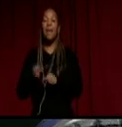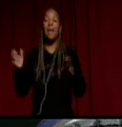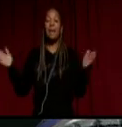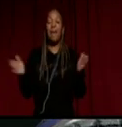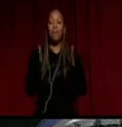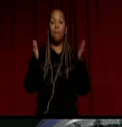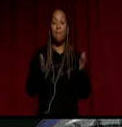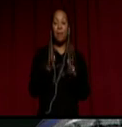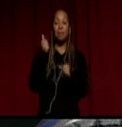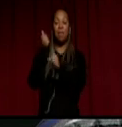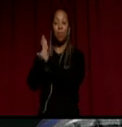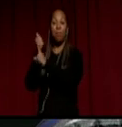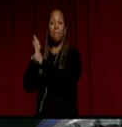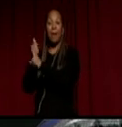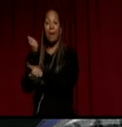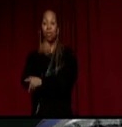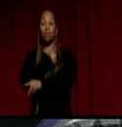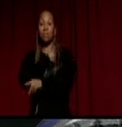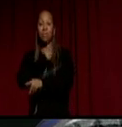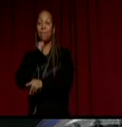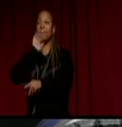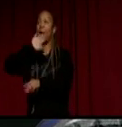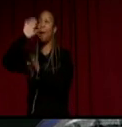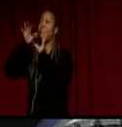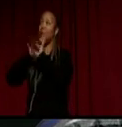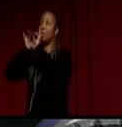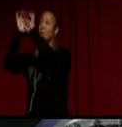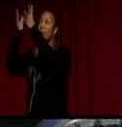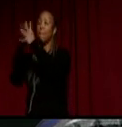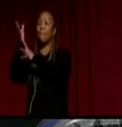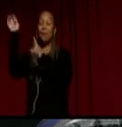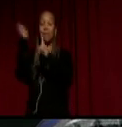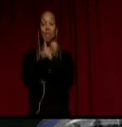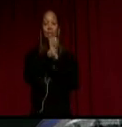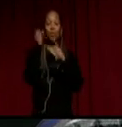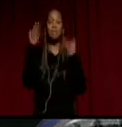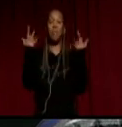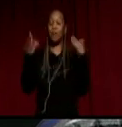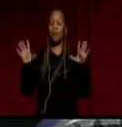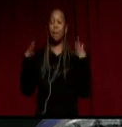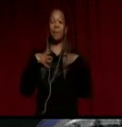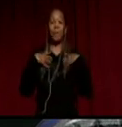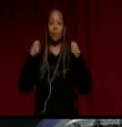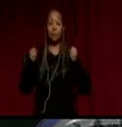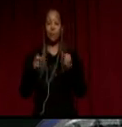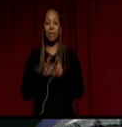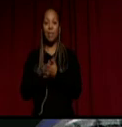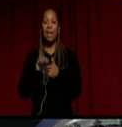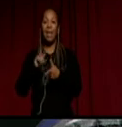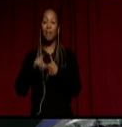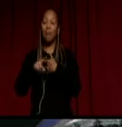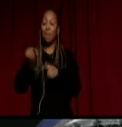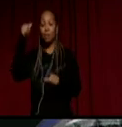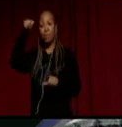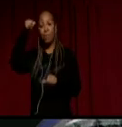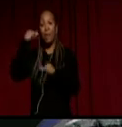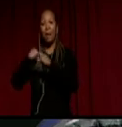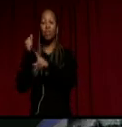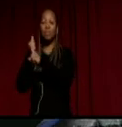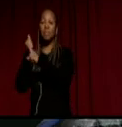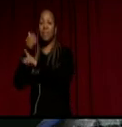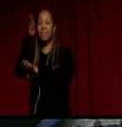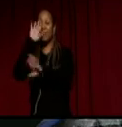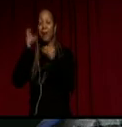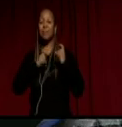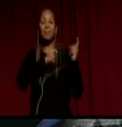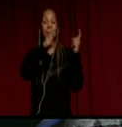have to remind yourself that I'm his child, and by his stripes I am healed. And you have to remind yourself that God has